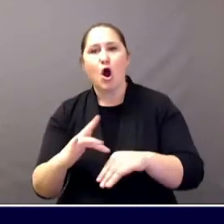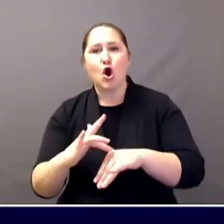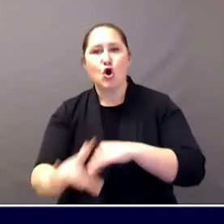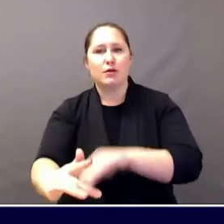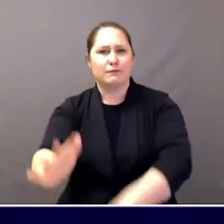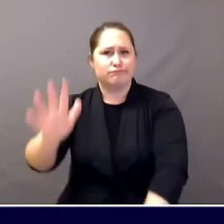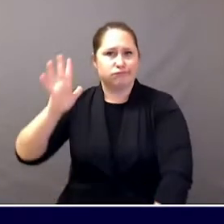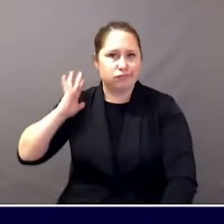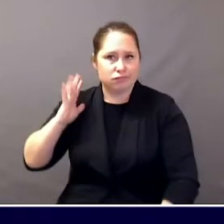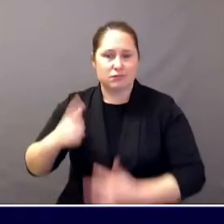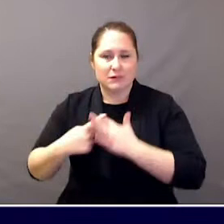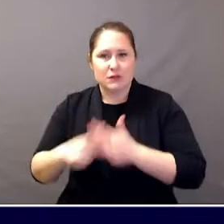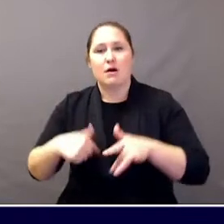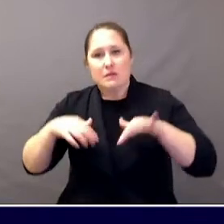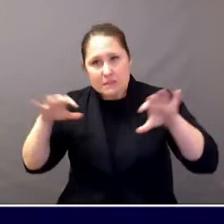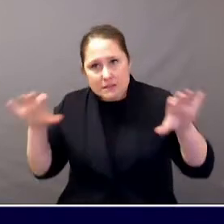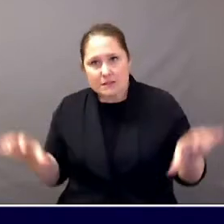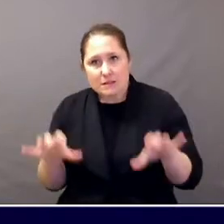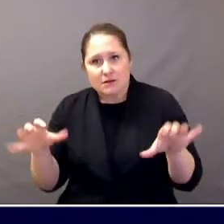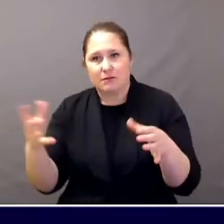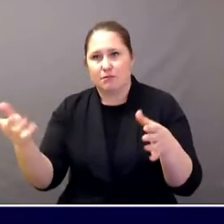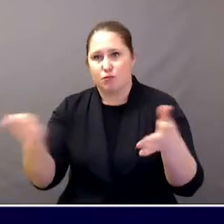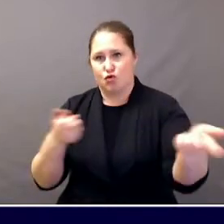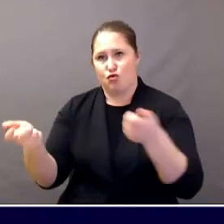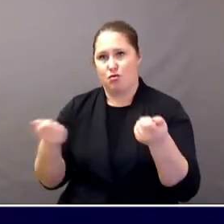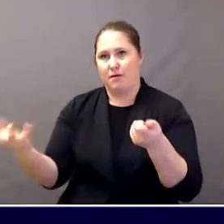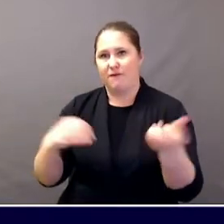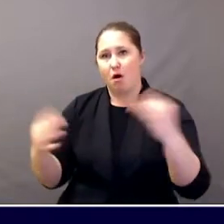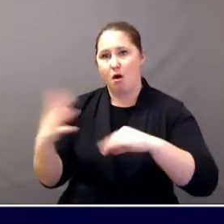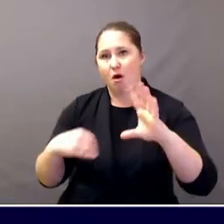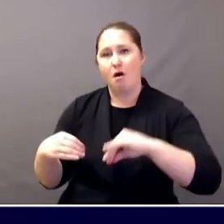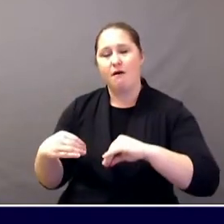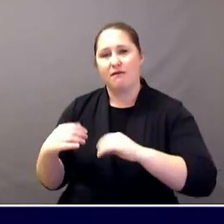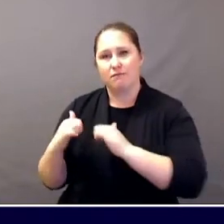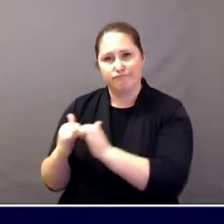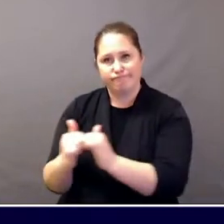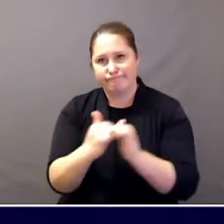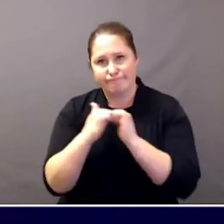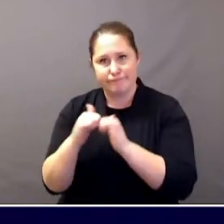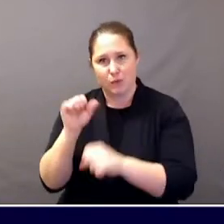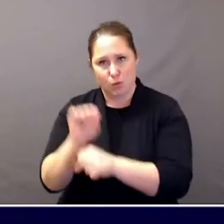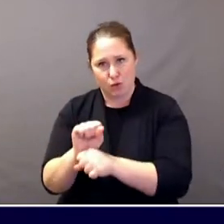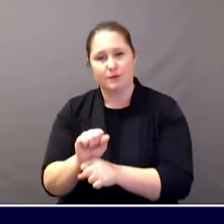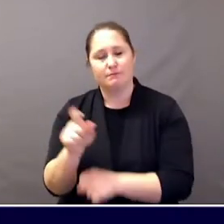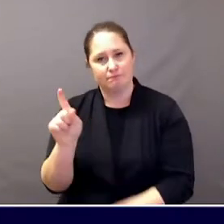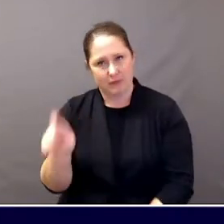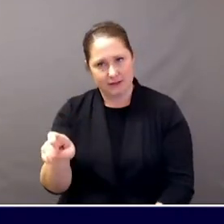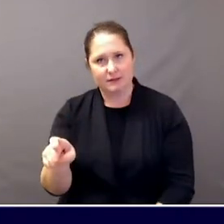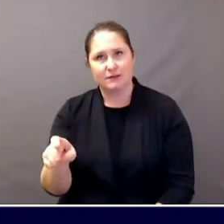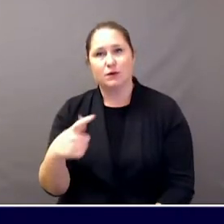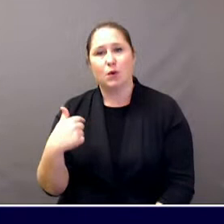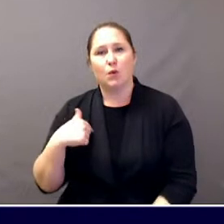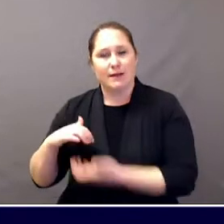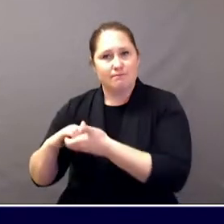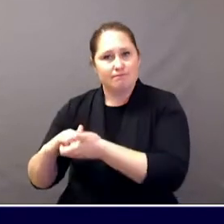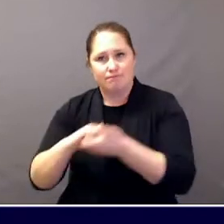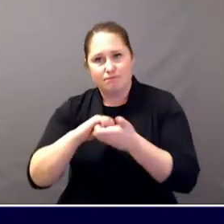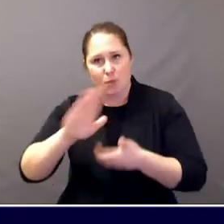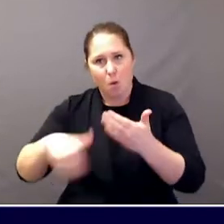everybody who we thought might become involved in a vaccination distribution process. And they've been so